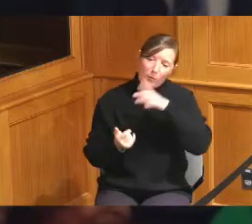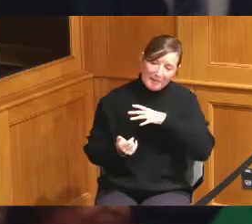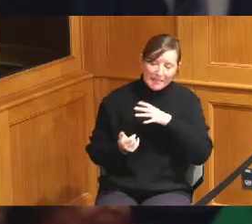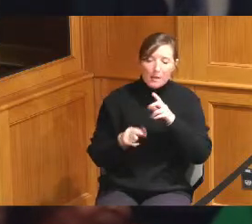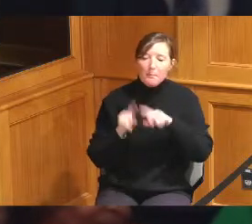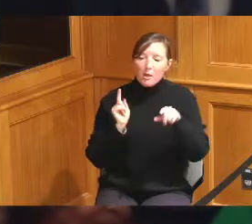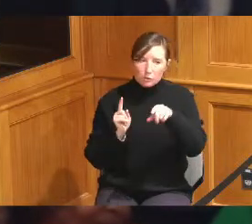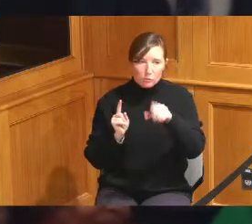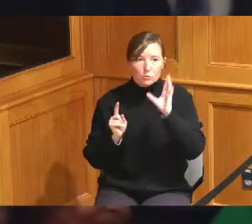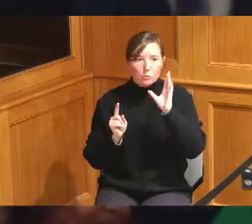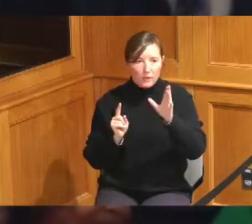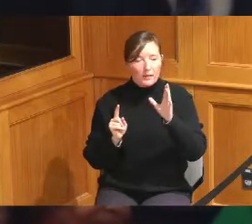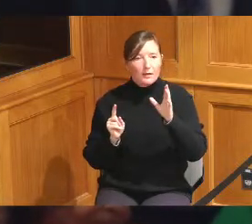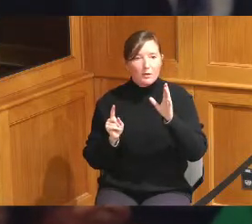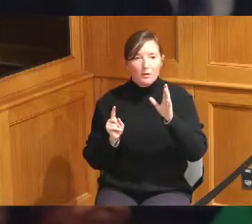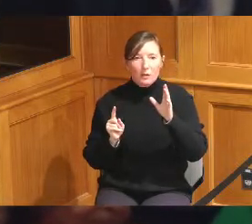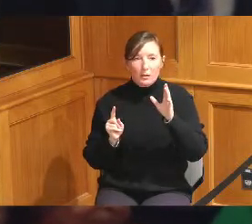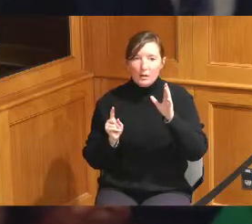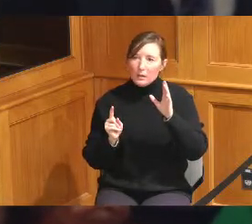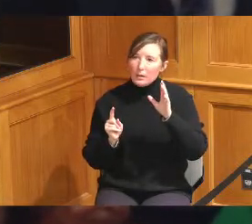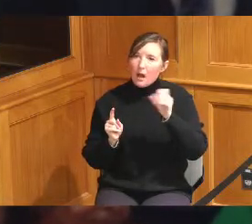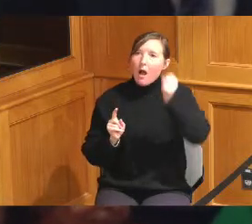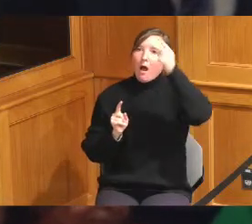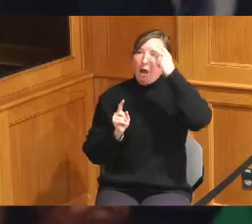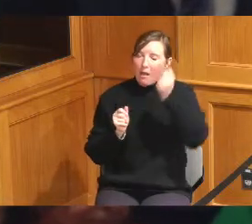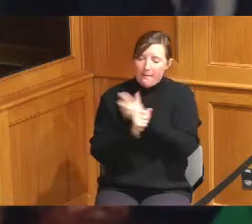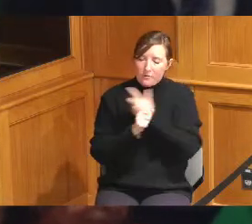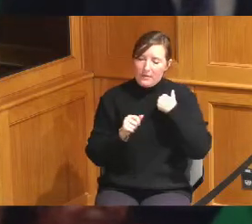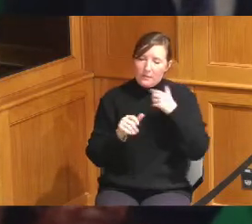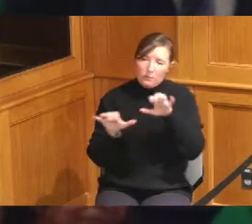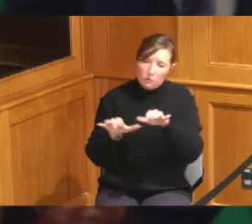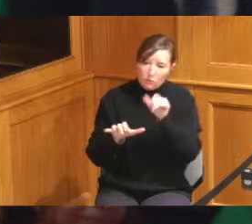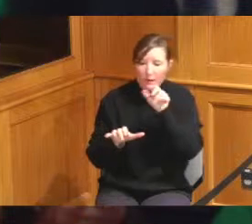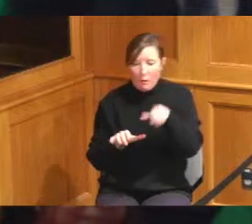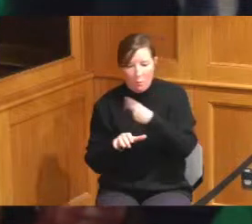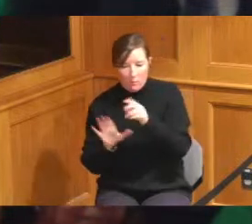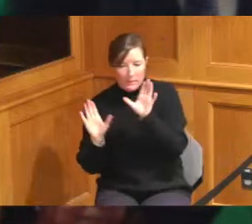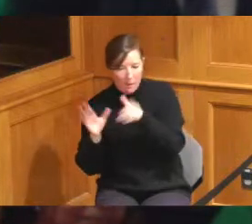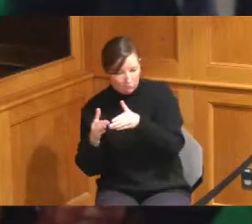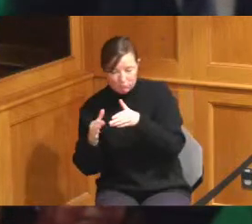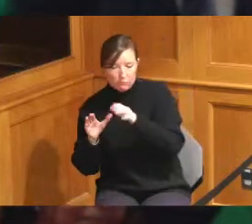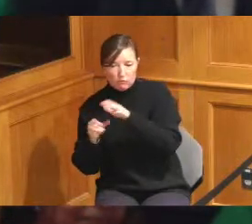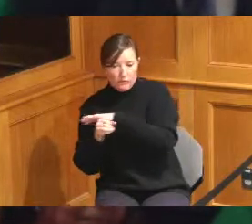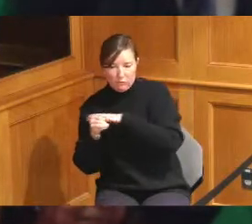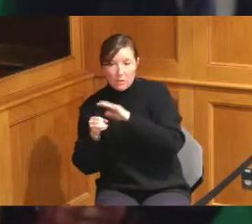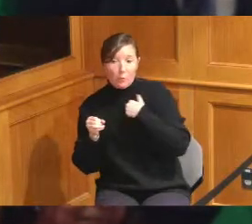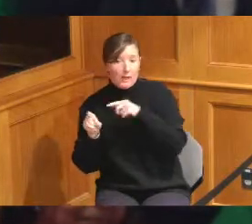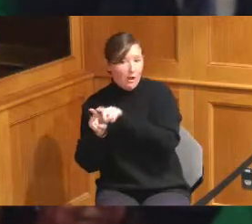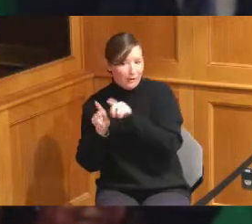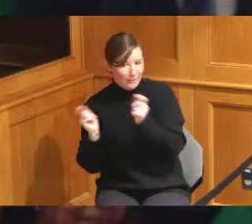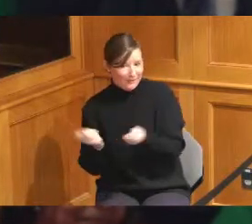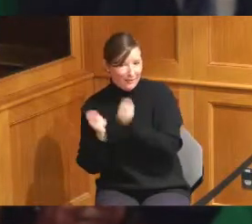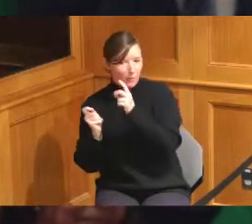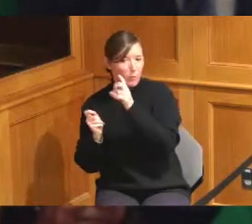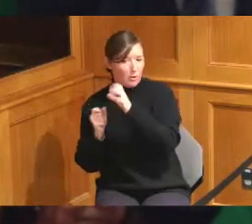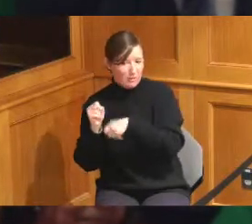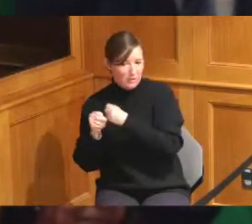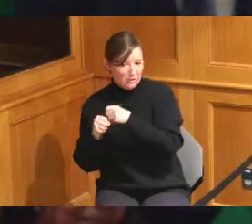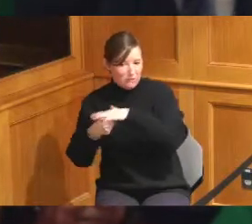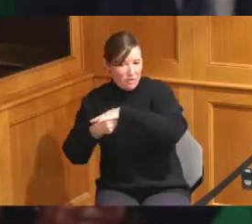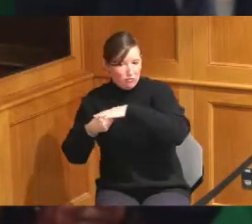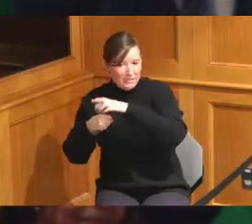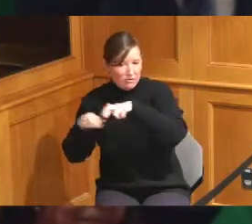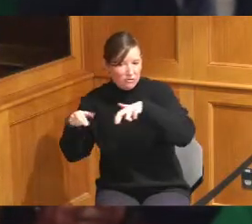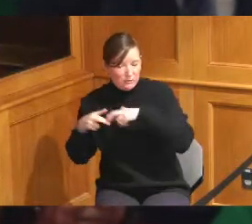we will enlighten you in all the things that we do, not only for what our region is, because our region is also celebrating 100 years too. And